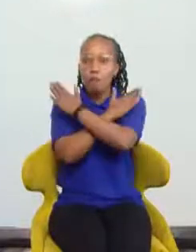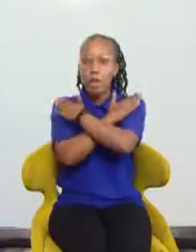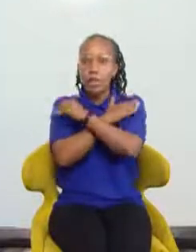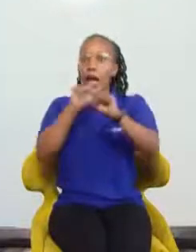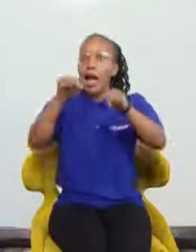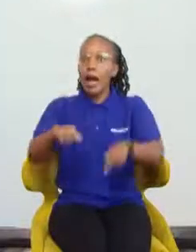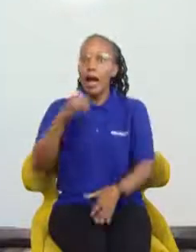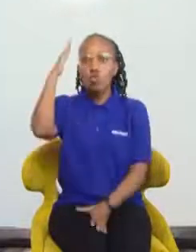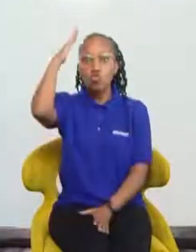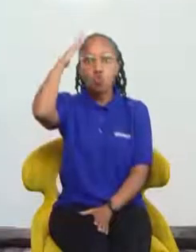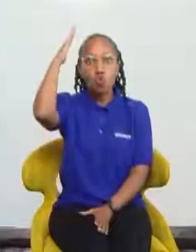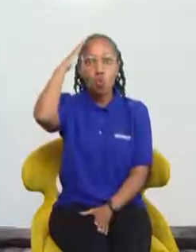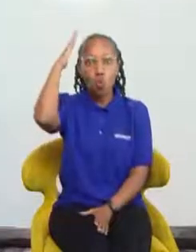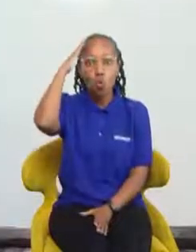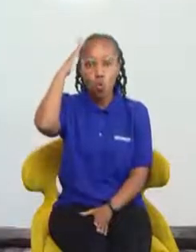know what